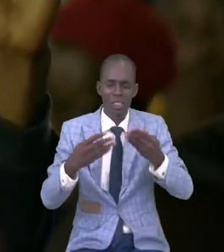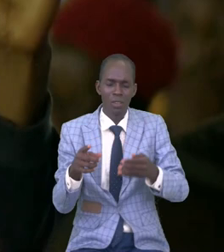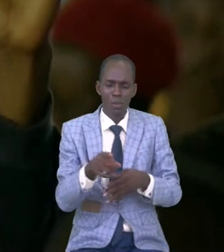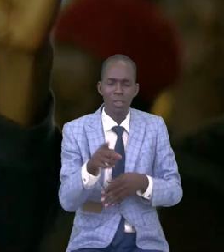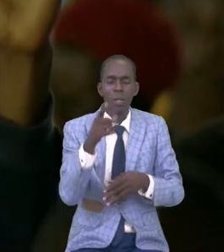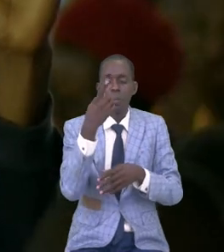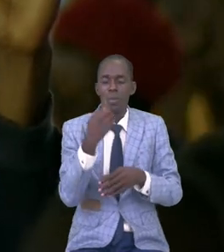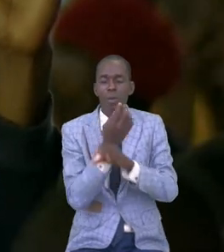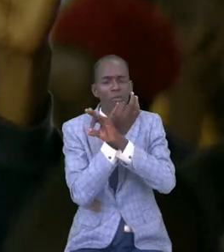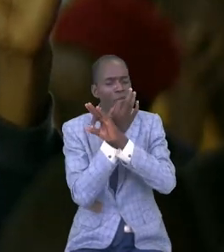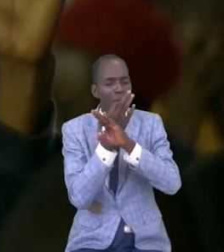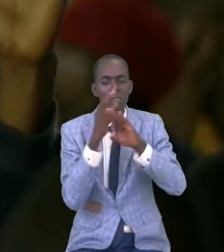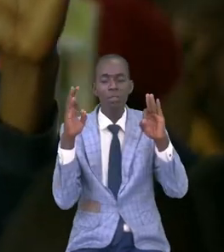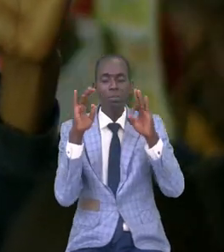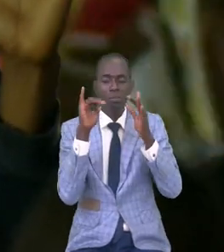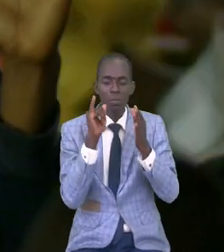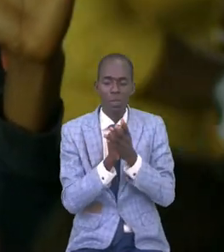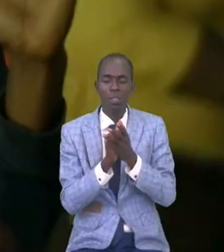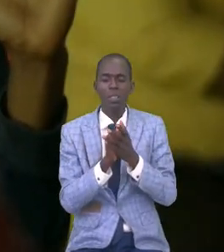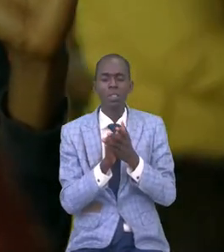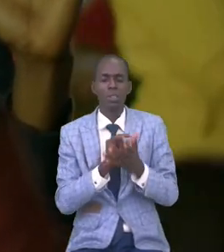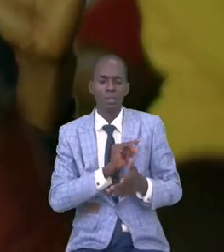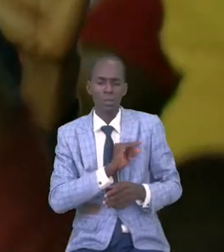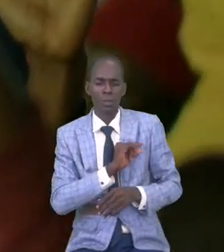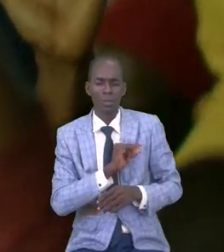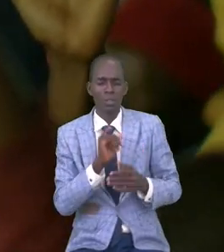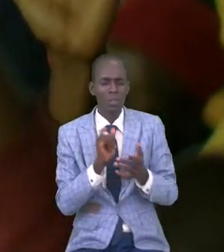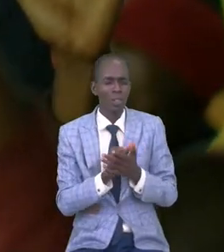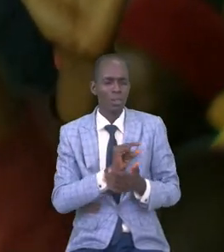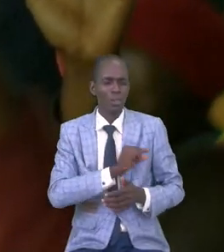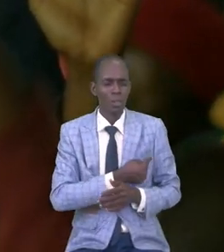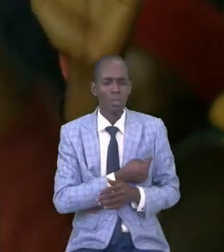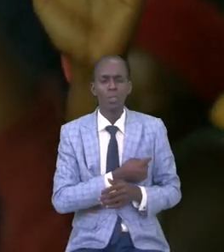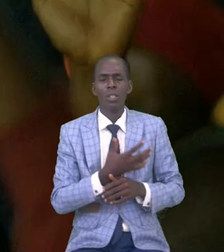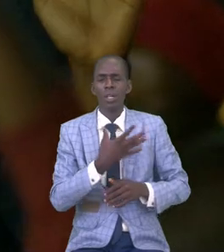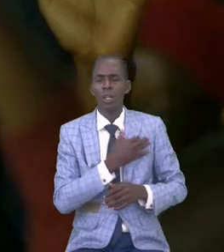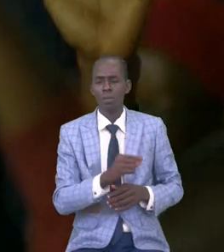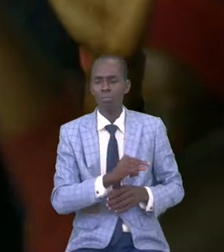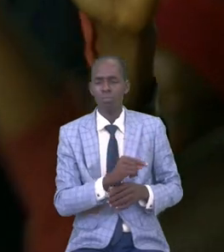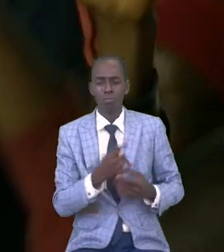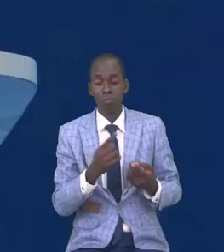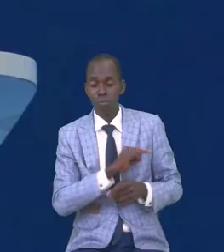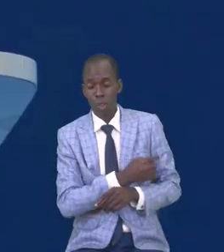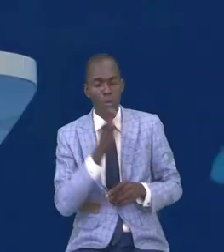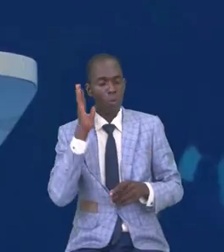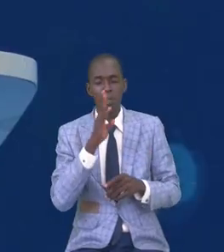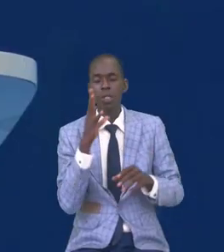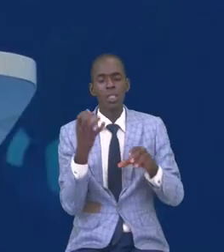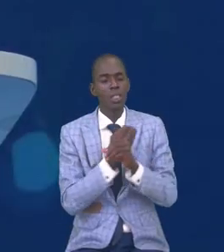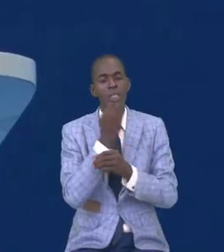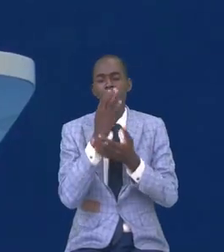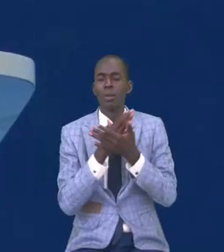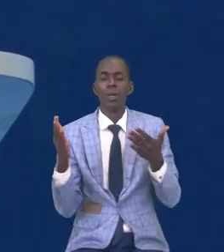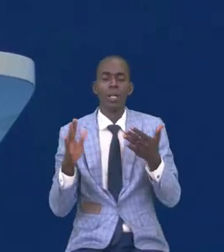the freedom that guilt and condemnation will be totally taken away.